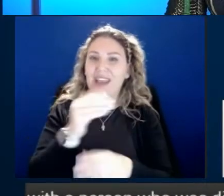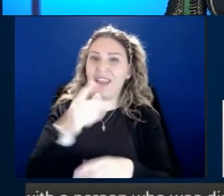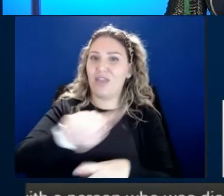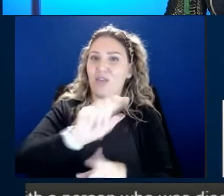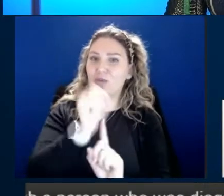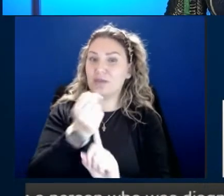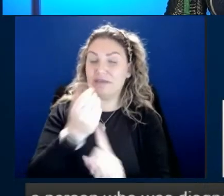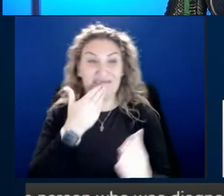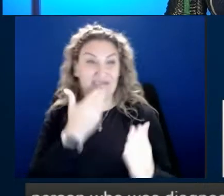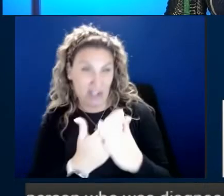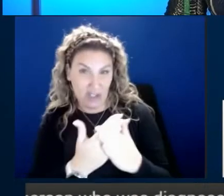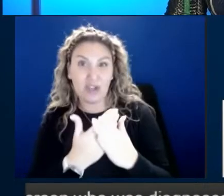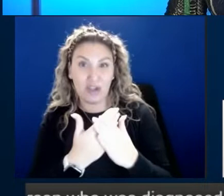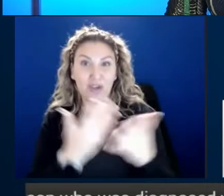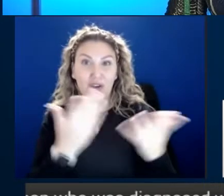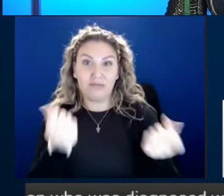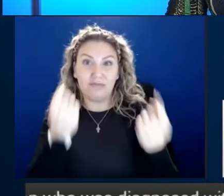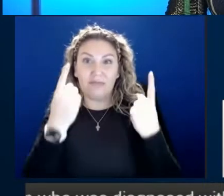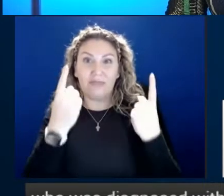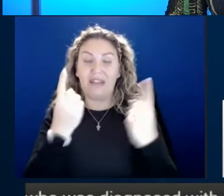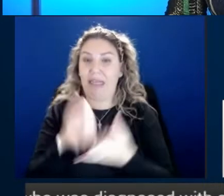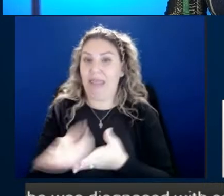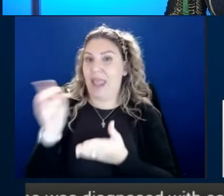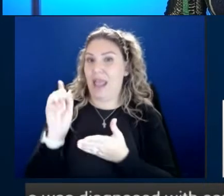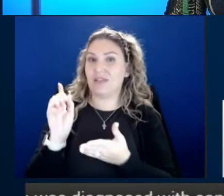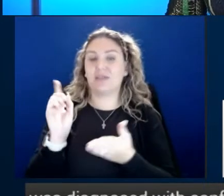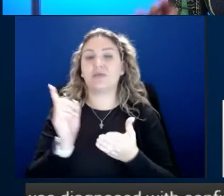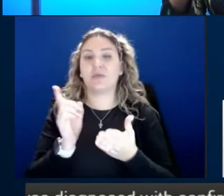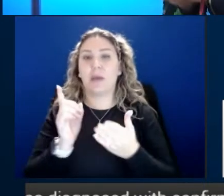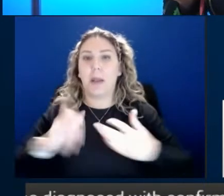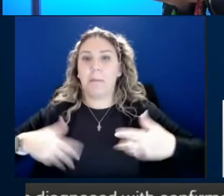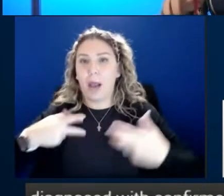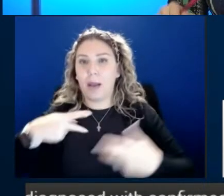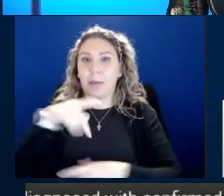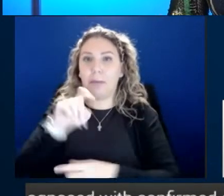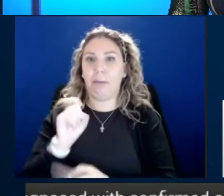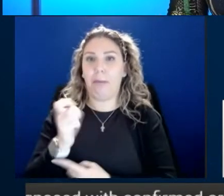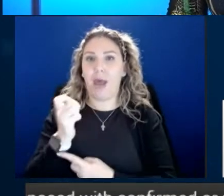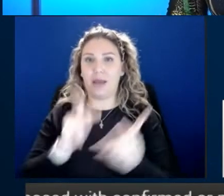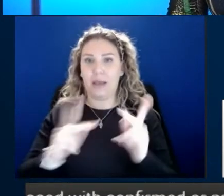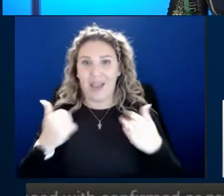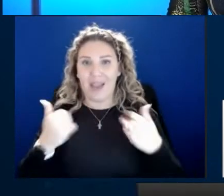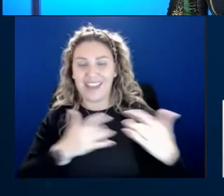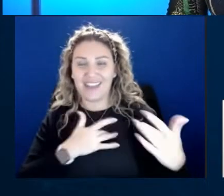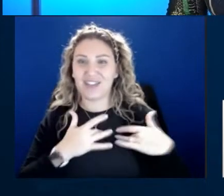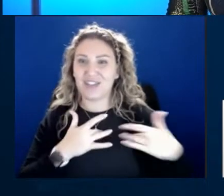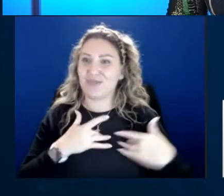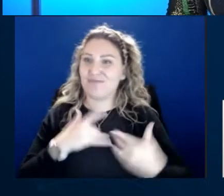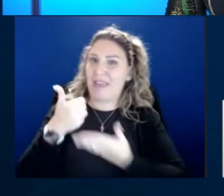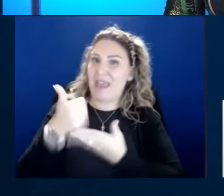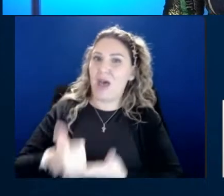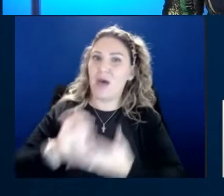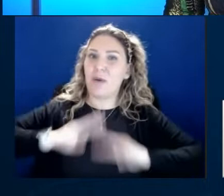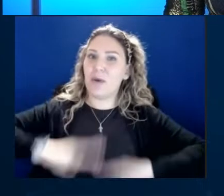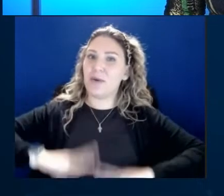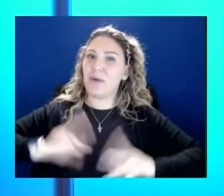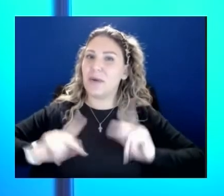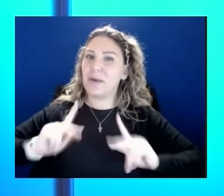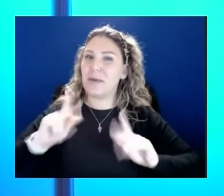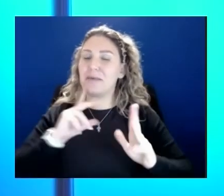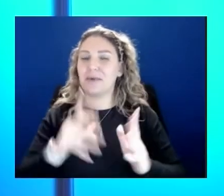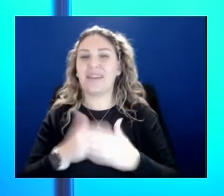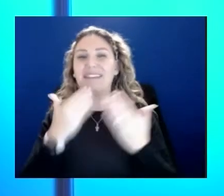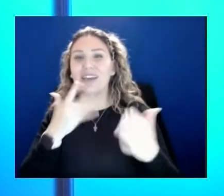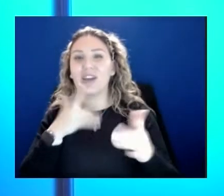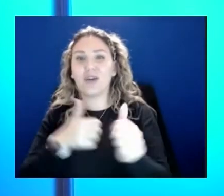know last week when we were talking about monkeypox, people had those concerns. So I think you're helping put that to ease a little bit. So thank you for the update. Reducing